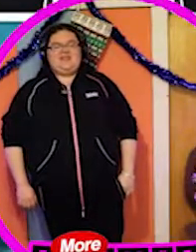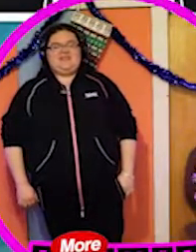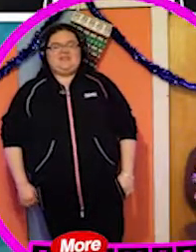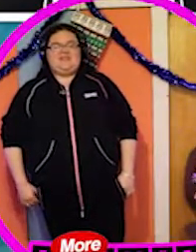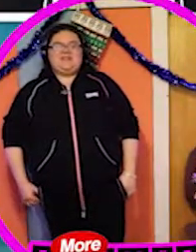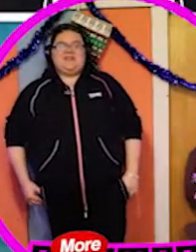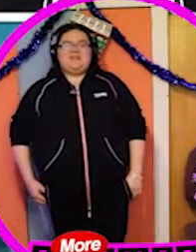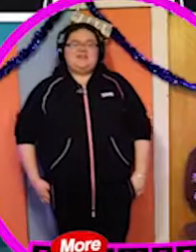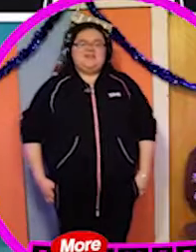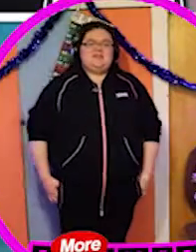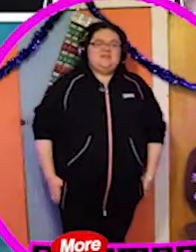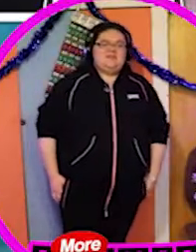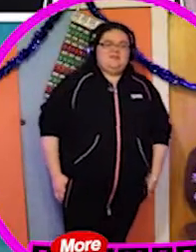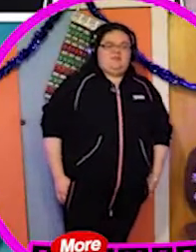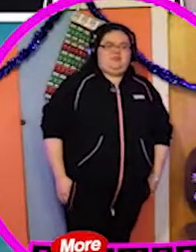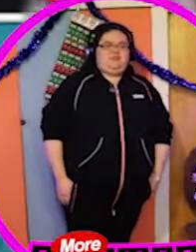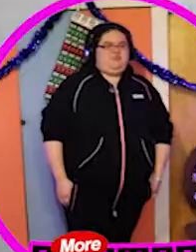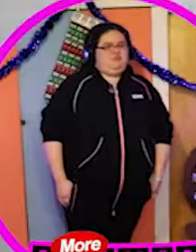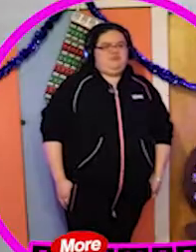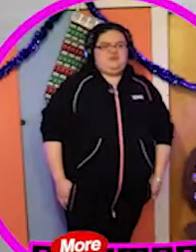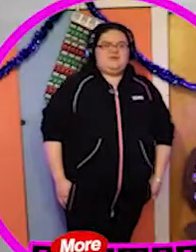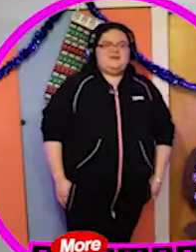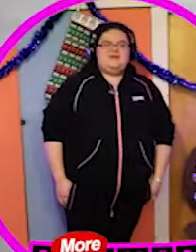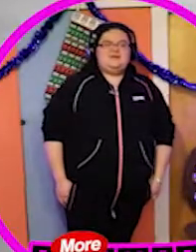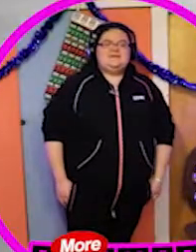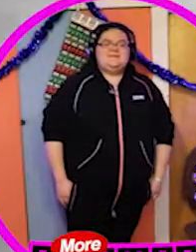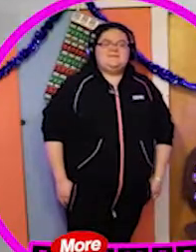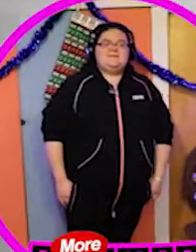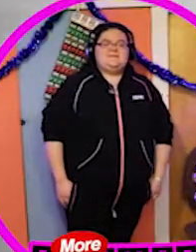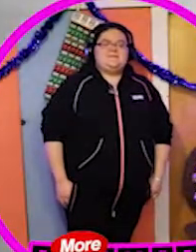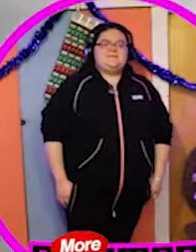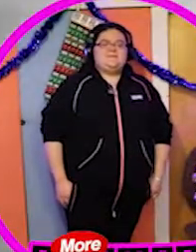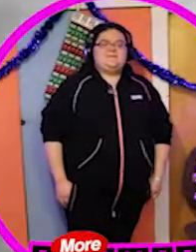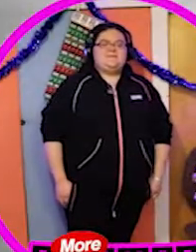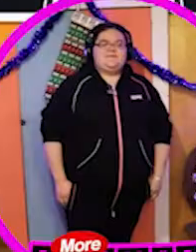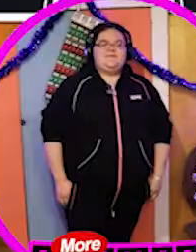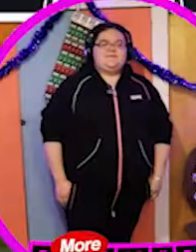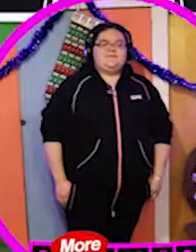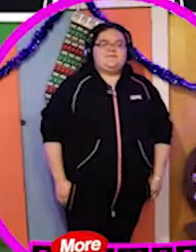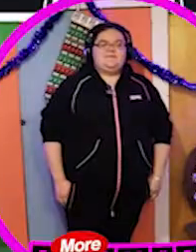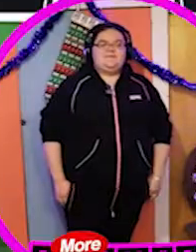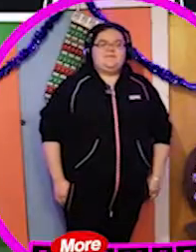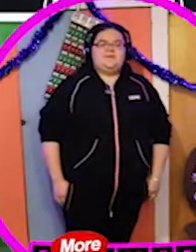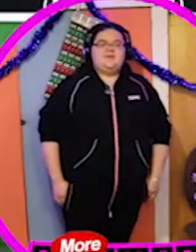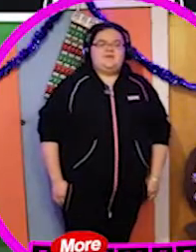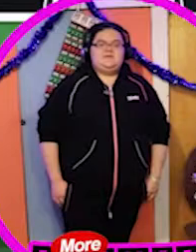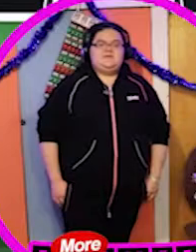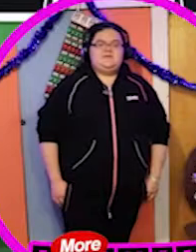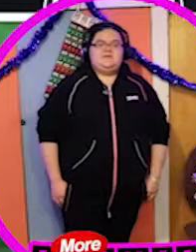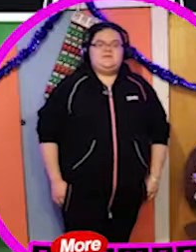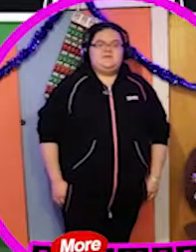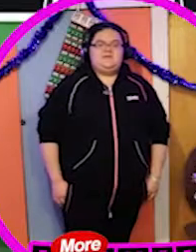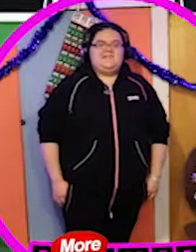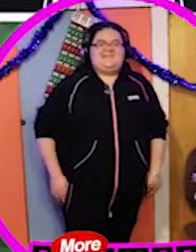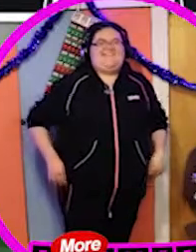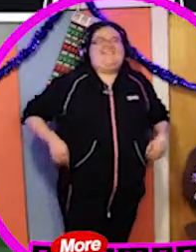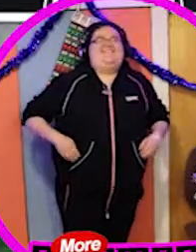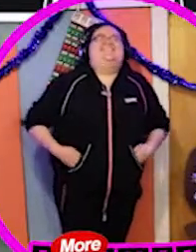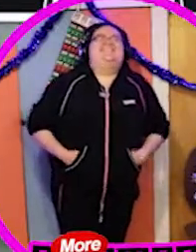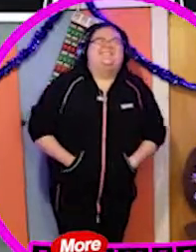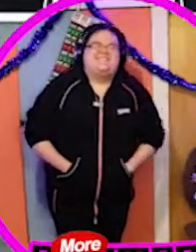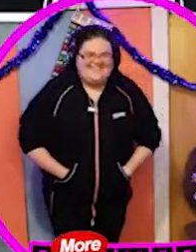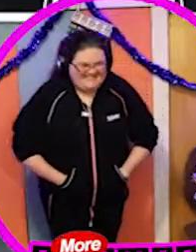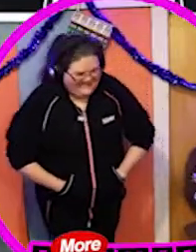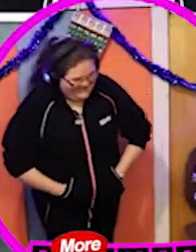Drop it like it's hot. Sorry. I ran across at the wrong time. Boy. Jeez. Oh my god. GG. Alright, who's money on? I'm backing the boy Gordon. Nah, Fatty shot me up. Bro,